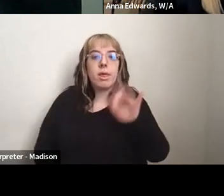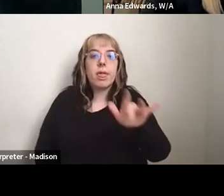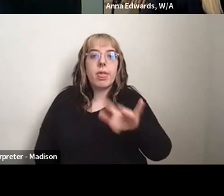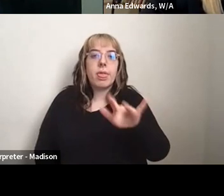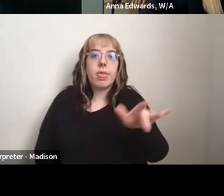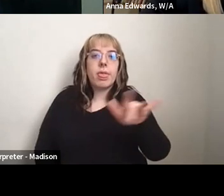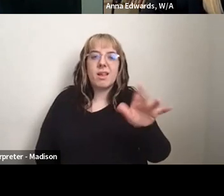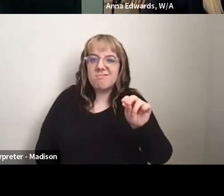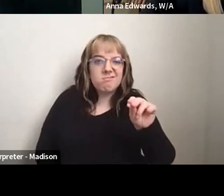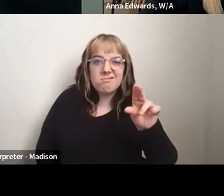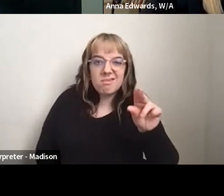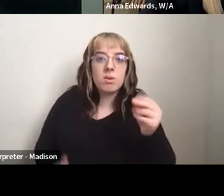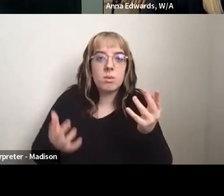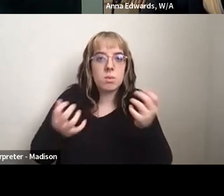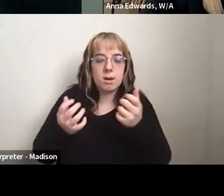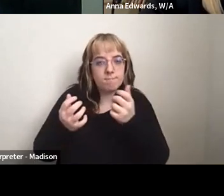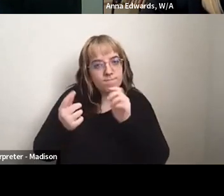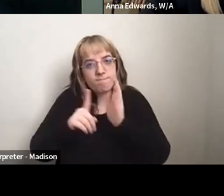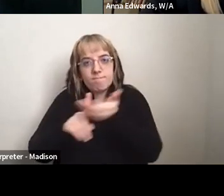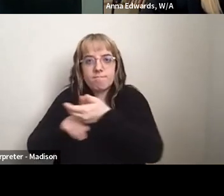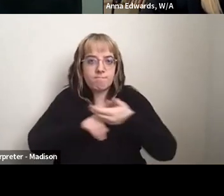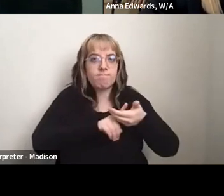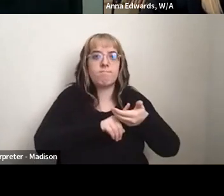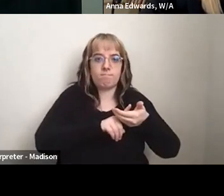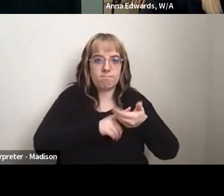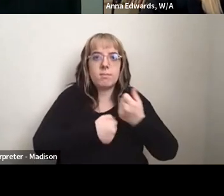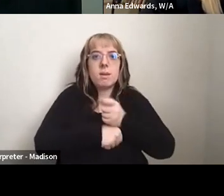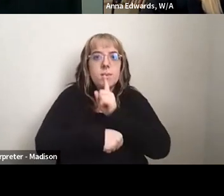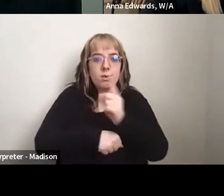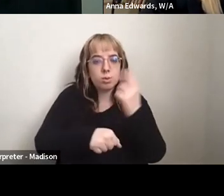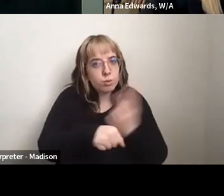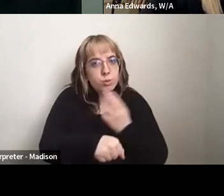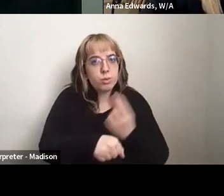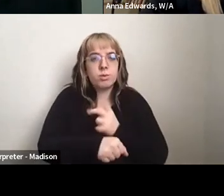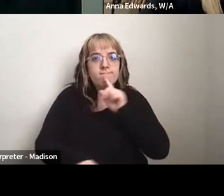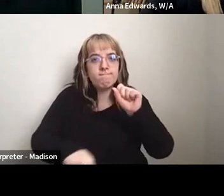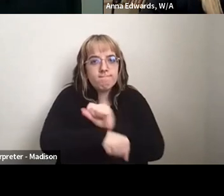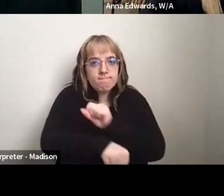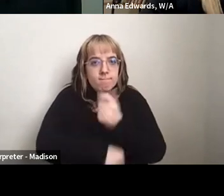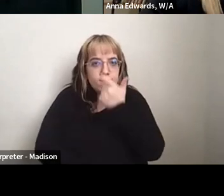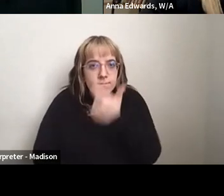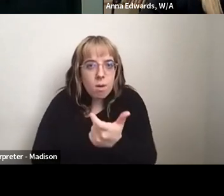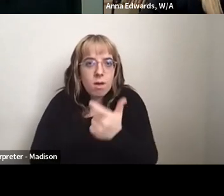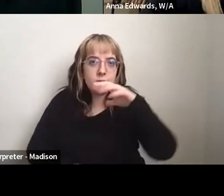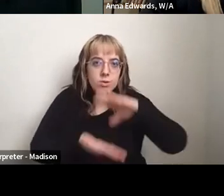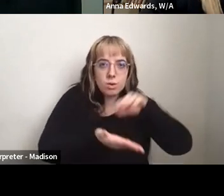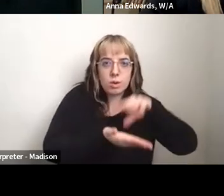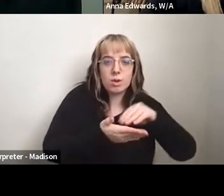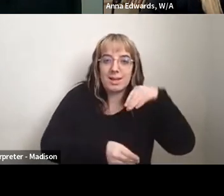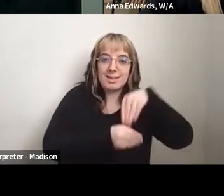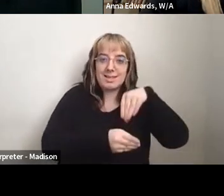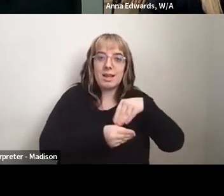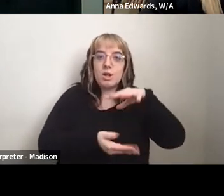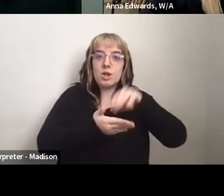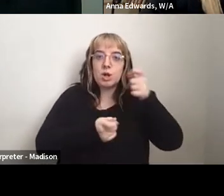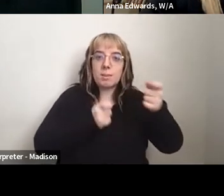really leveraged kind of all the buttons that we have in our learning management system. So